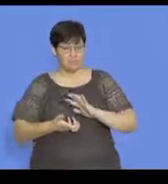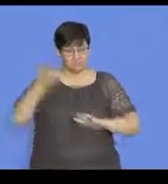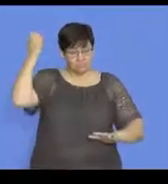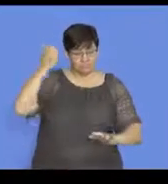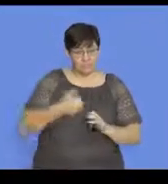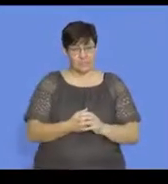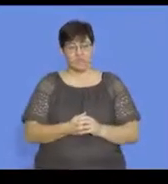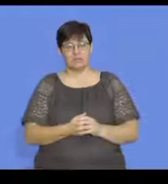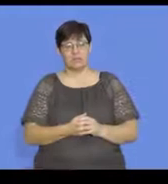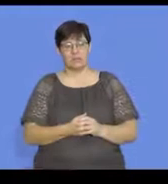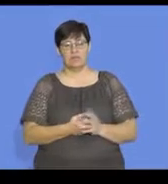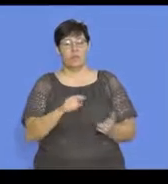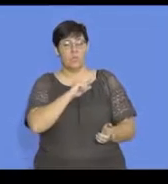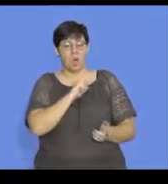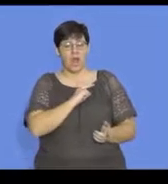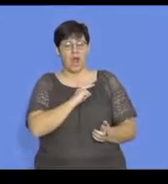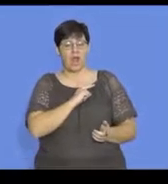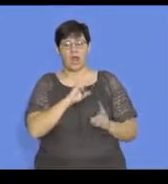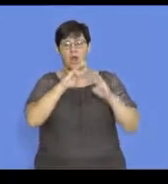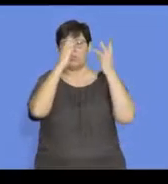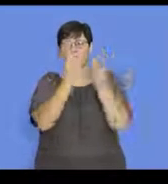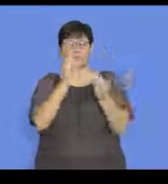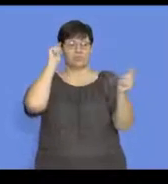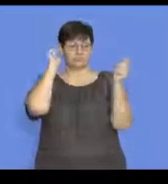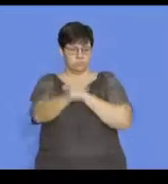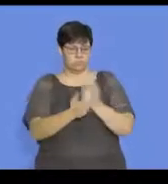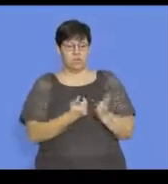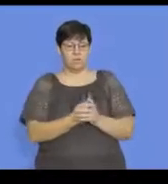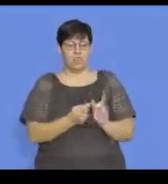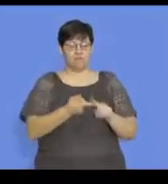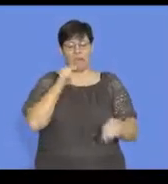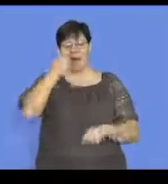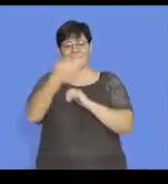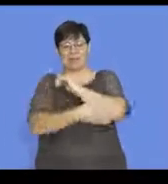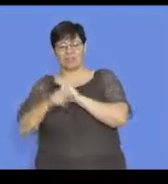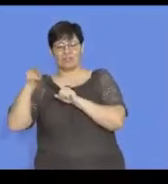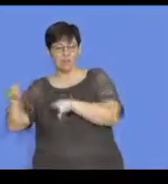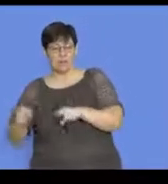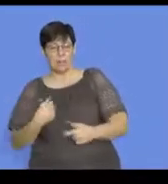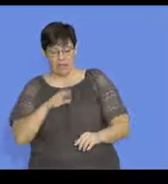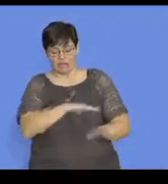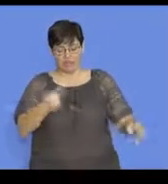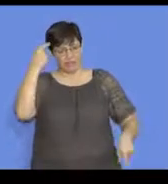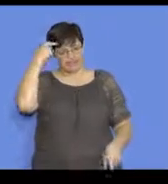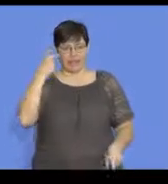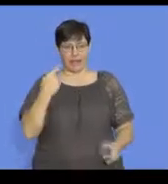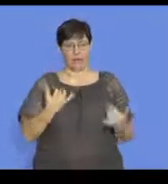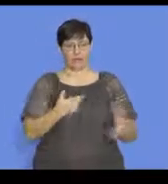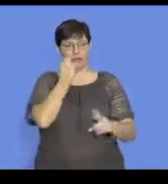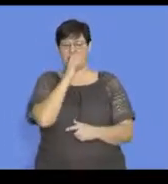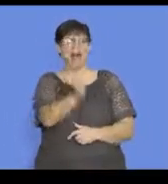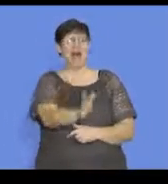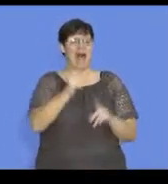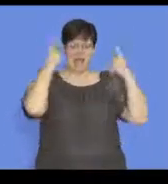damaged, right, by global change, when I say alien invasion, as I said, my kids often think it's about little green men. No,